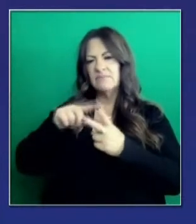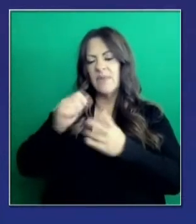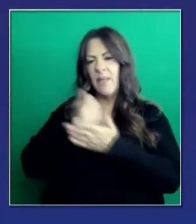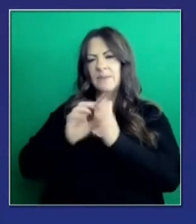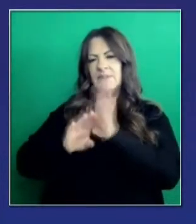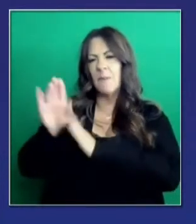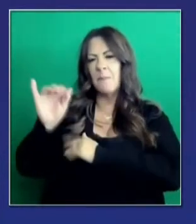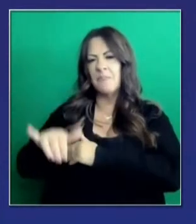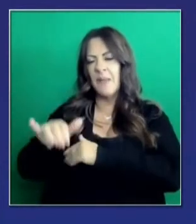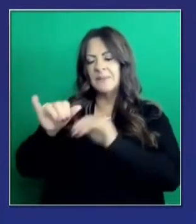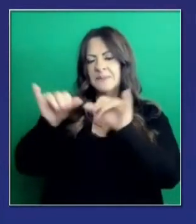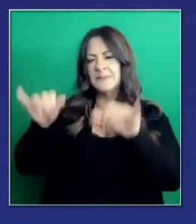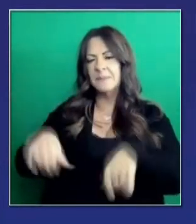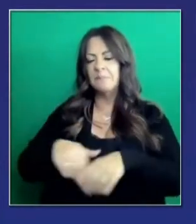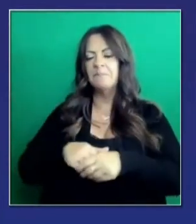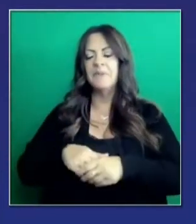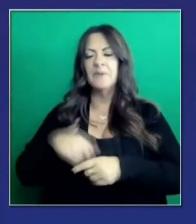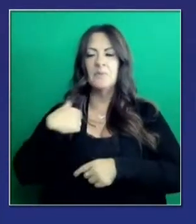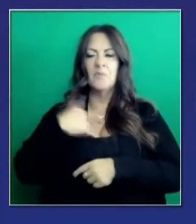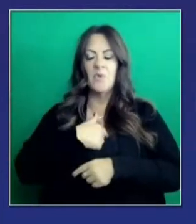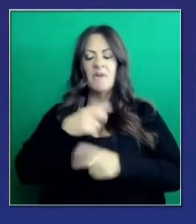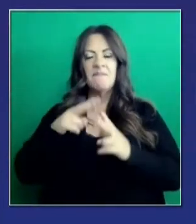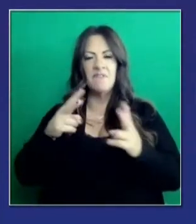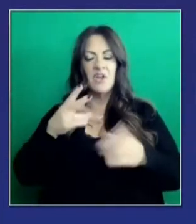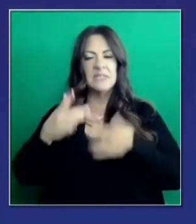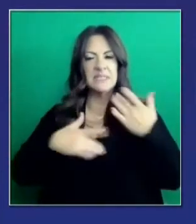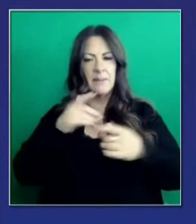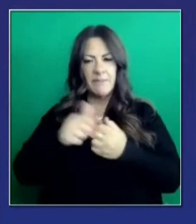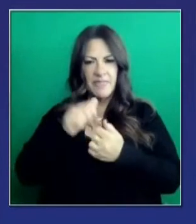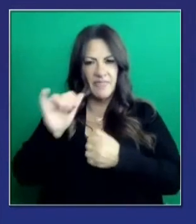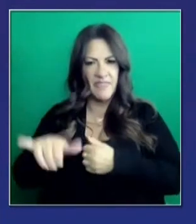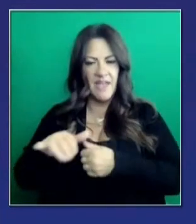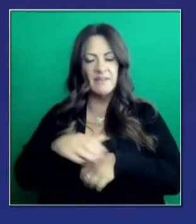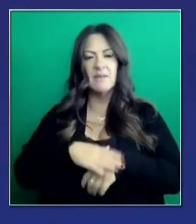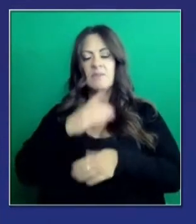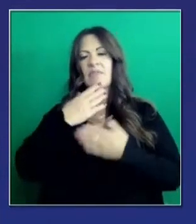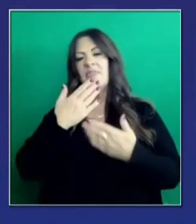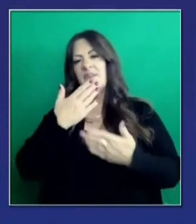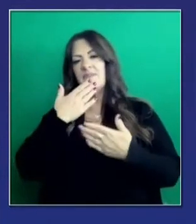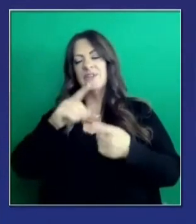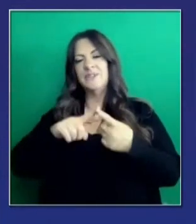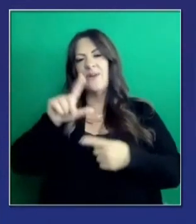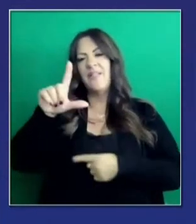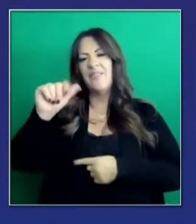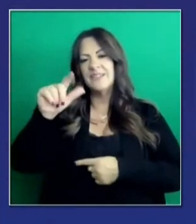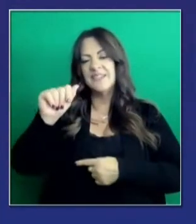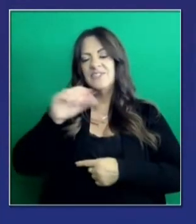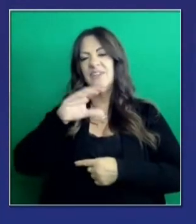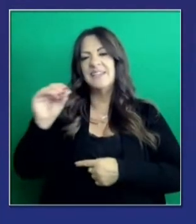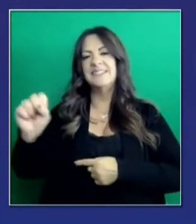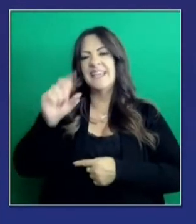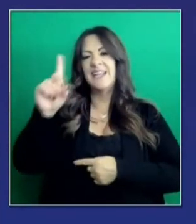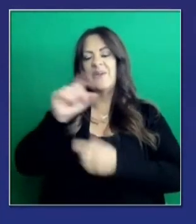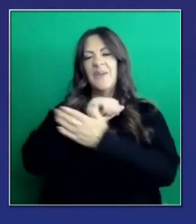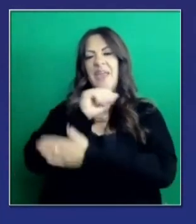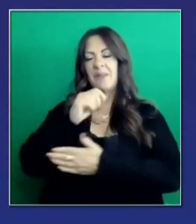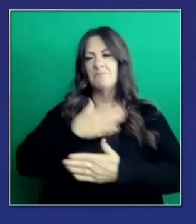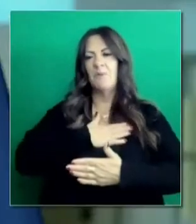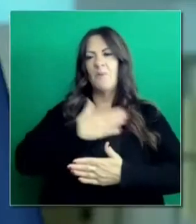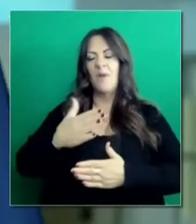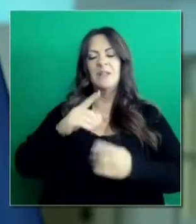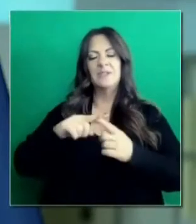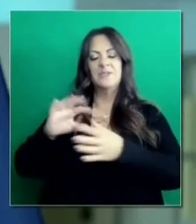encouraged by the progress and very grateful that LA County and San Diego County were willing to work with us on this